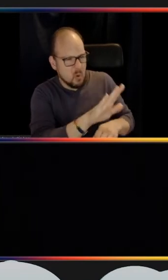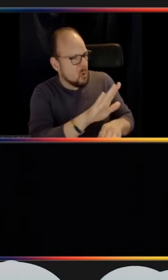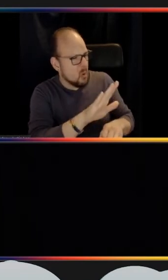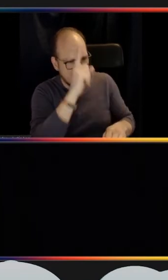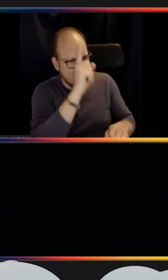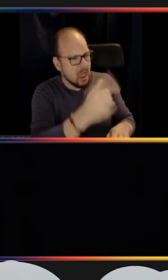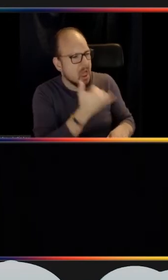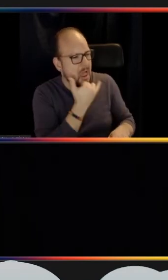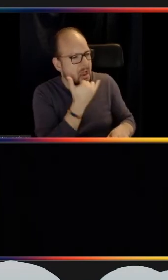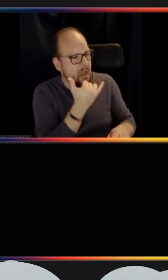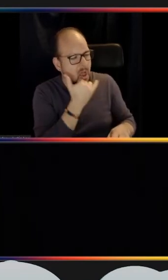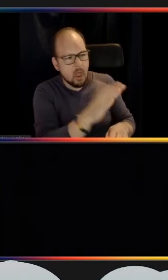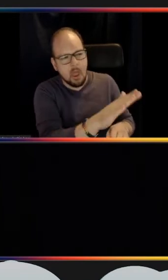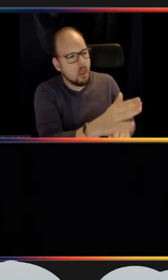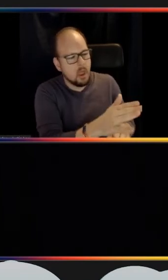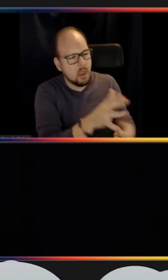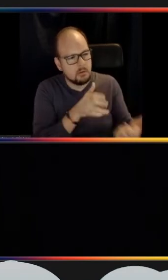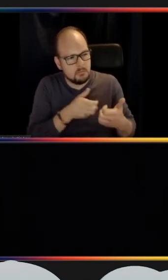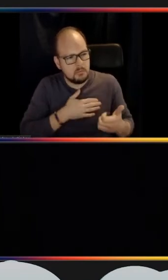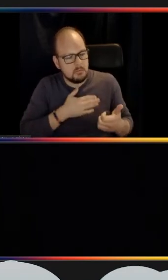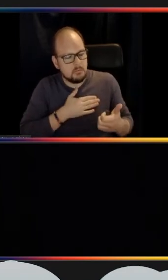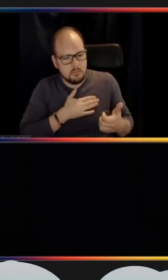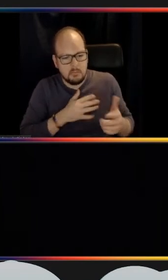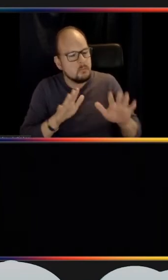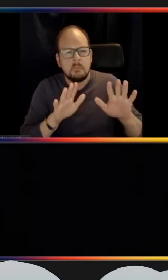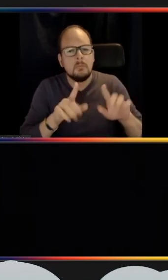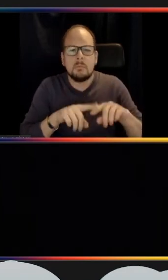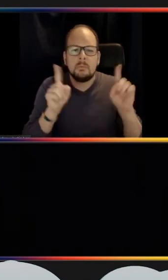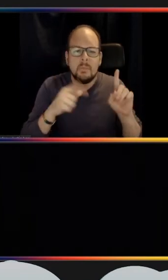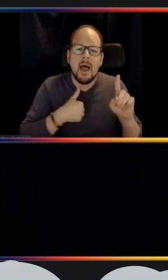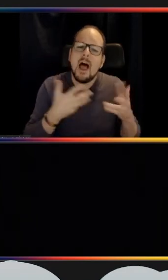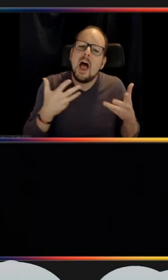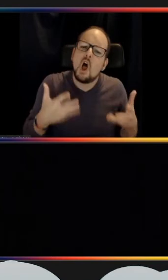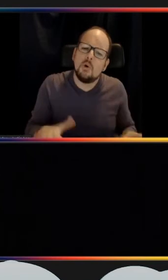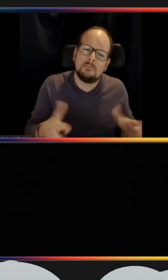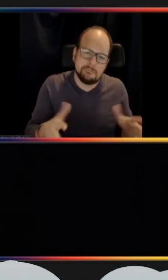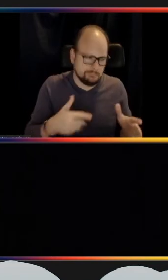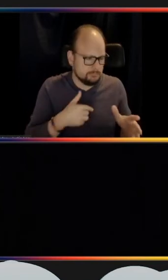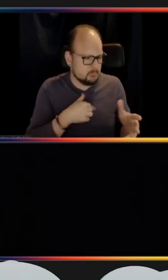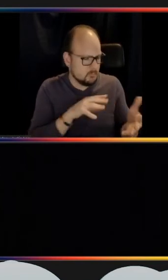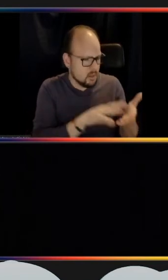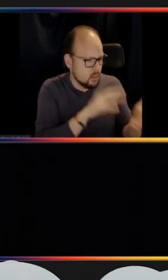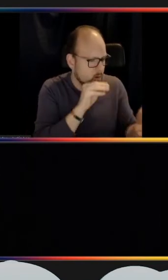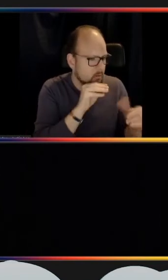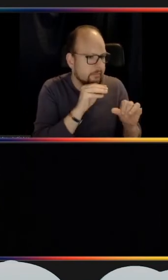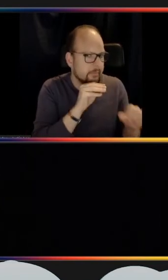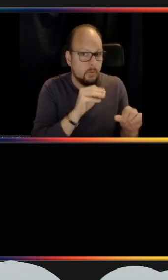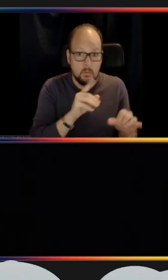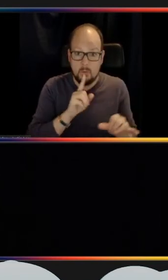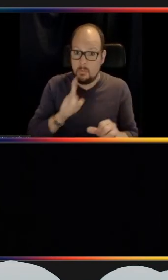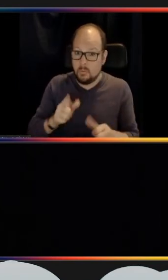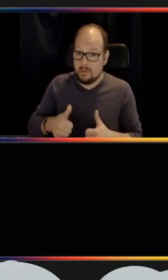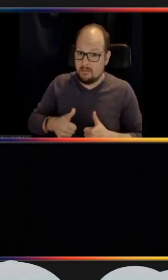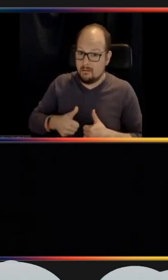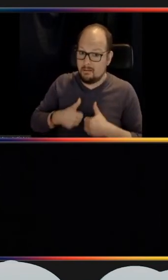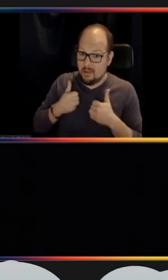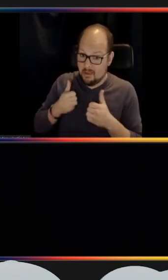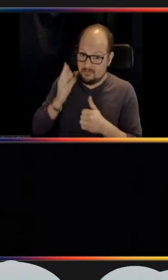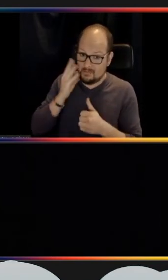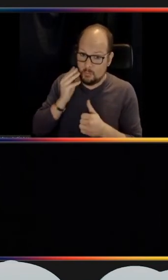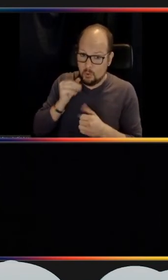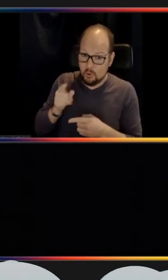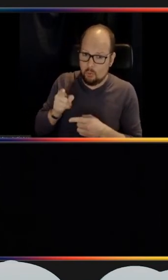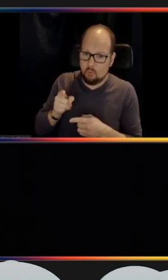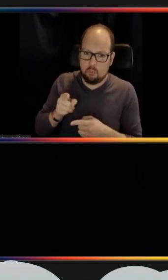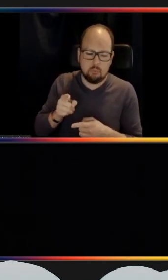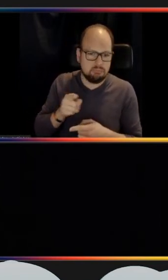And I've actually really incorporated those things into the conversations I'm having in my real life. So that was super nice to be a part